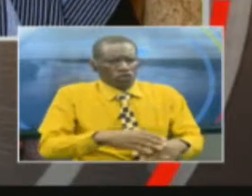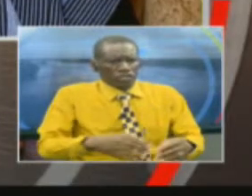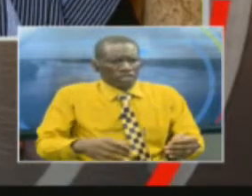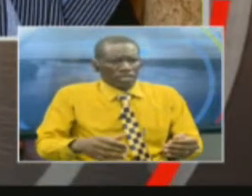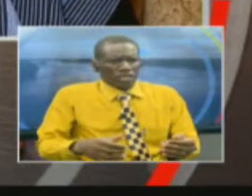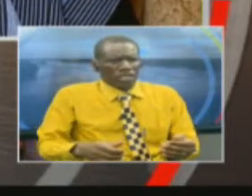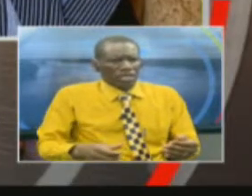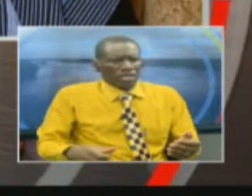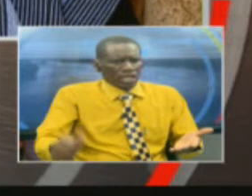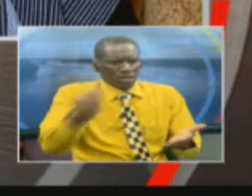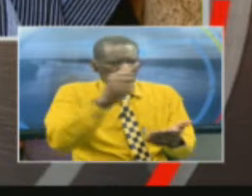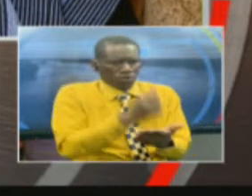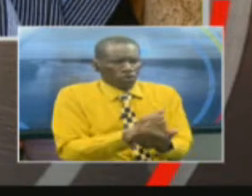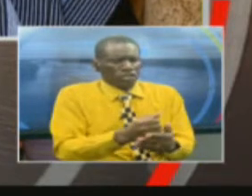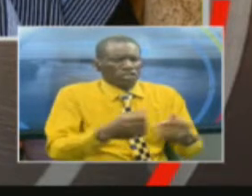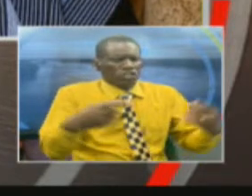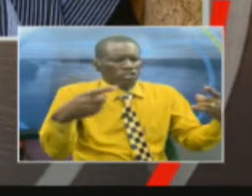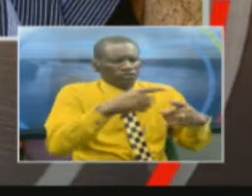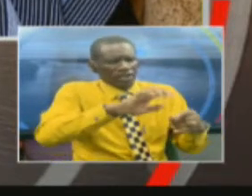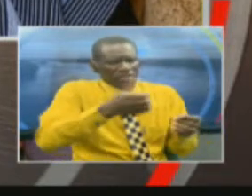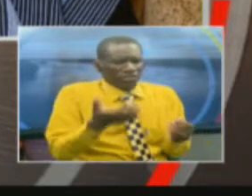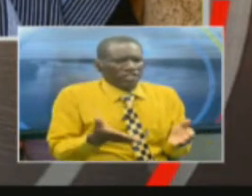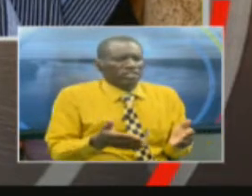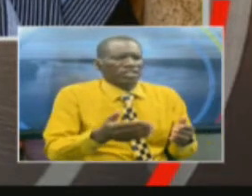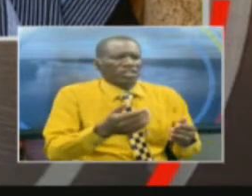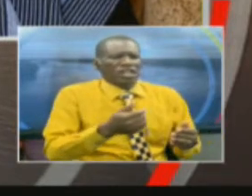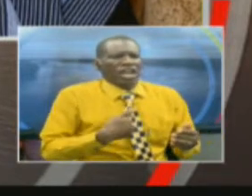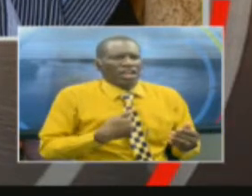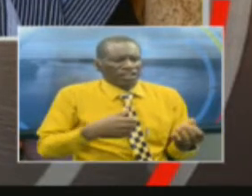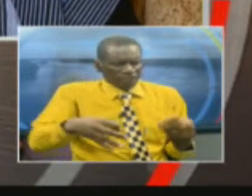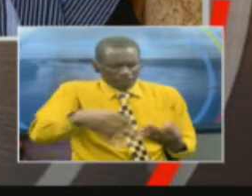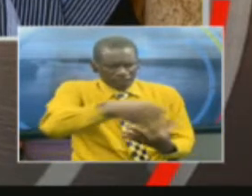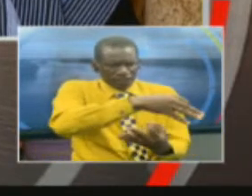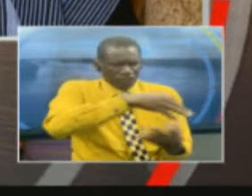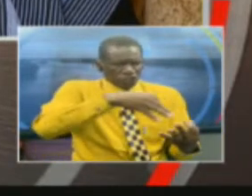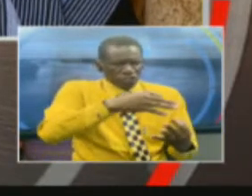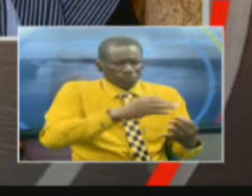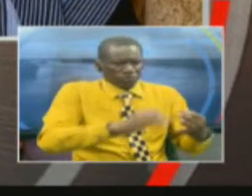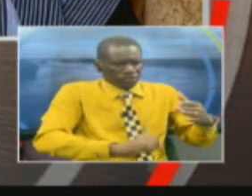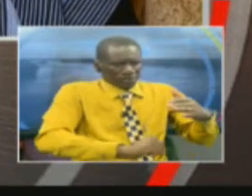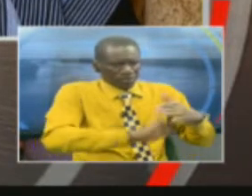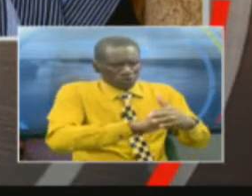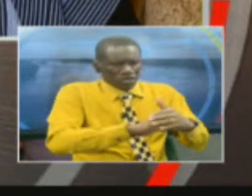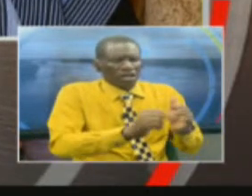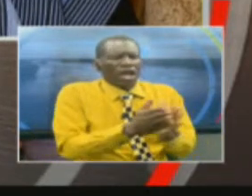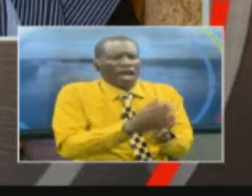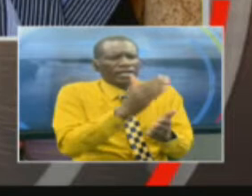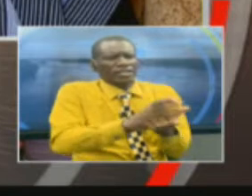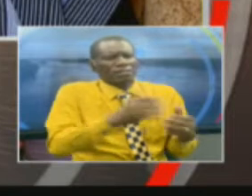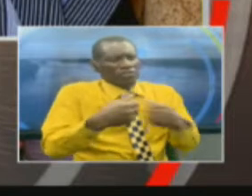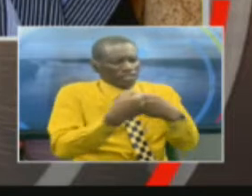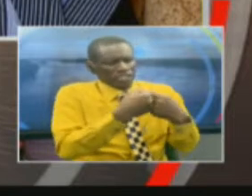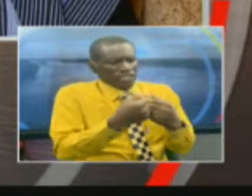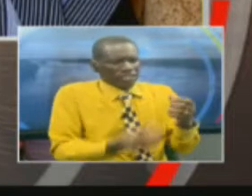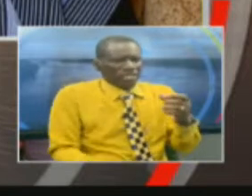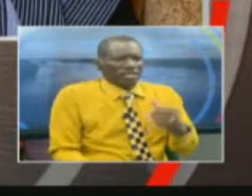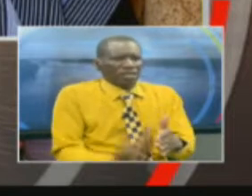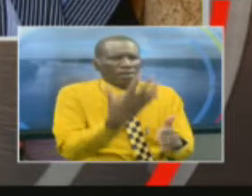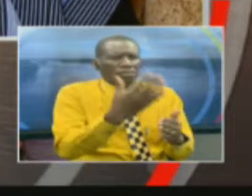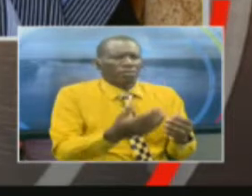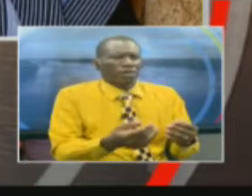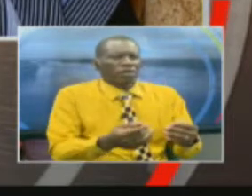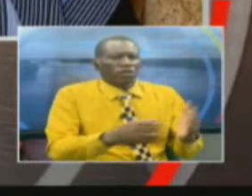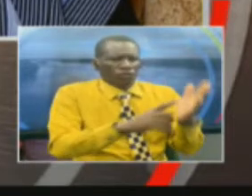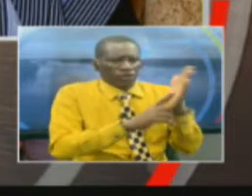inroads into several other things. I got a fellowship, and some other challenges. I used to,